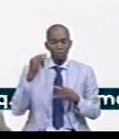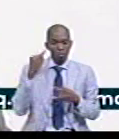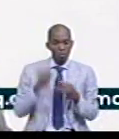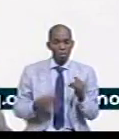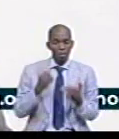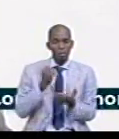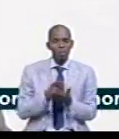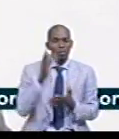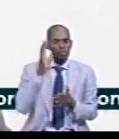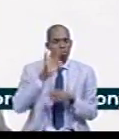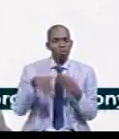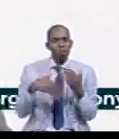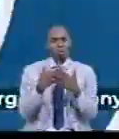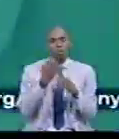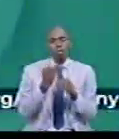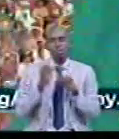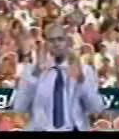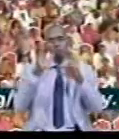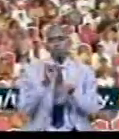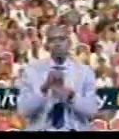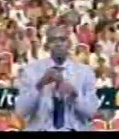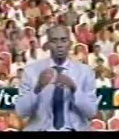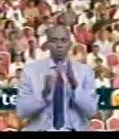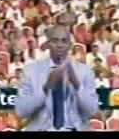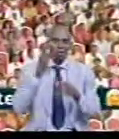your miracle in Jesus' name.